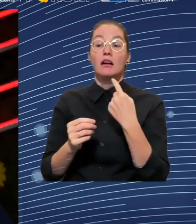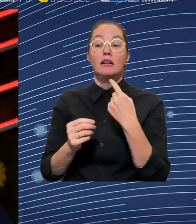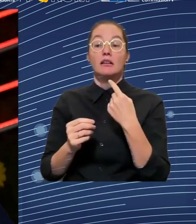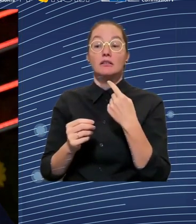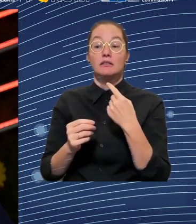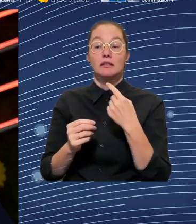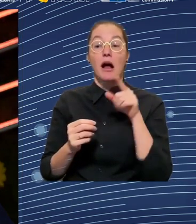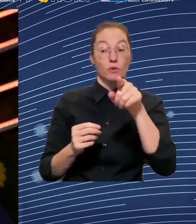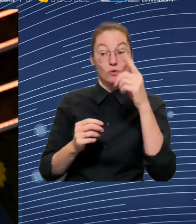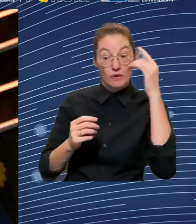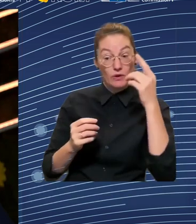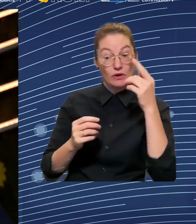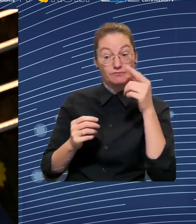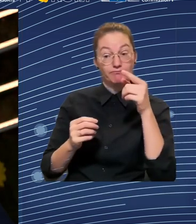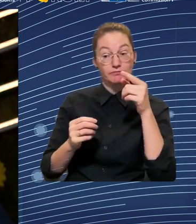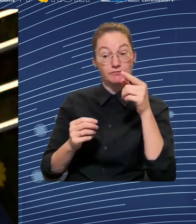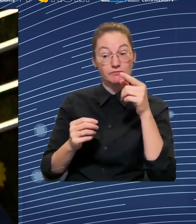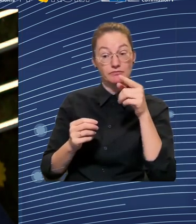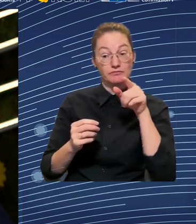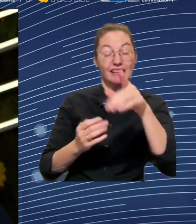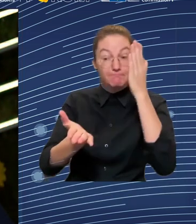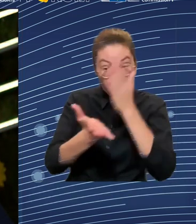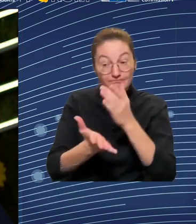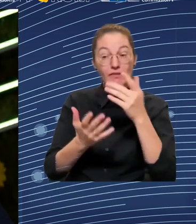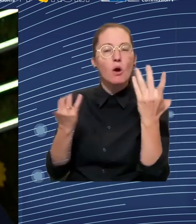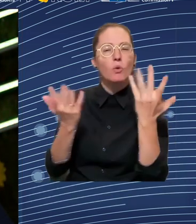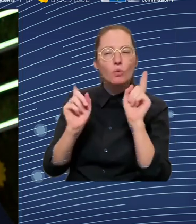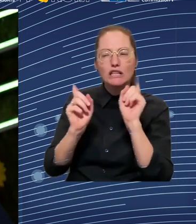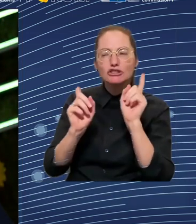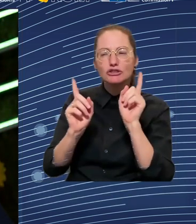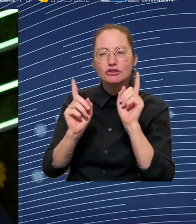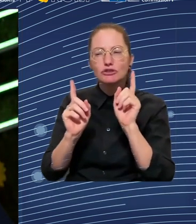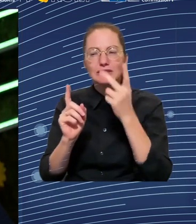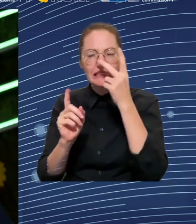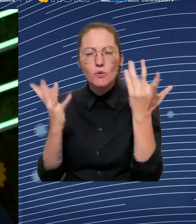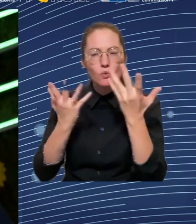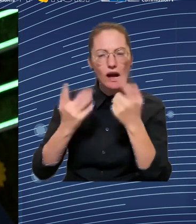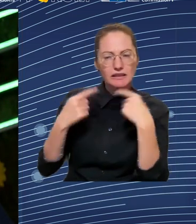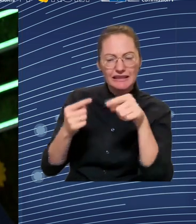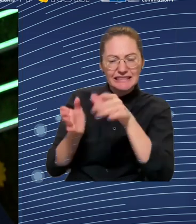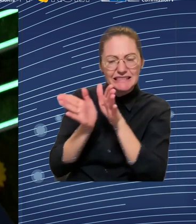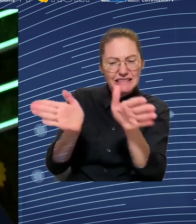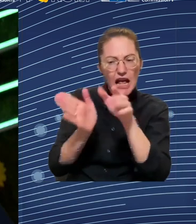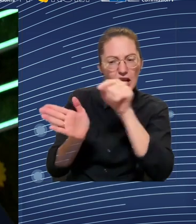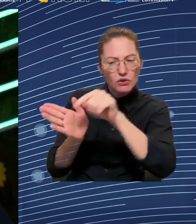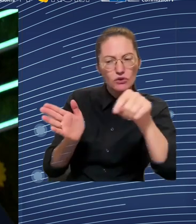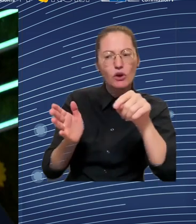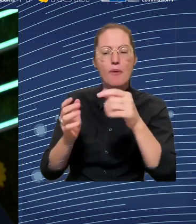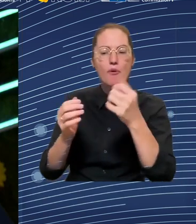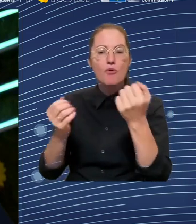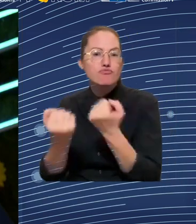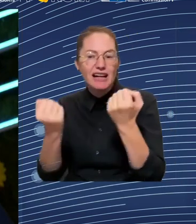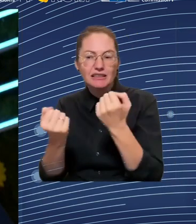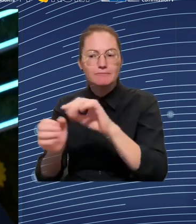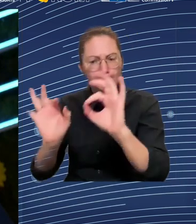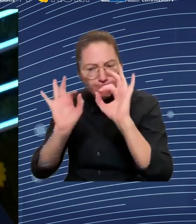LinkedIn as an online platform. We connect over 1 billion professionals worldwide today. This is a